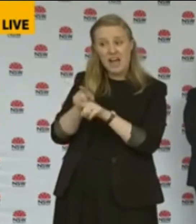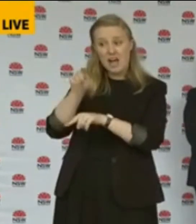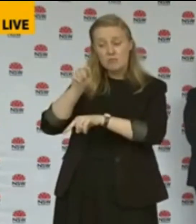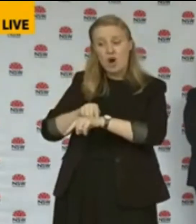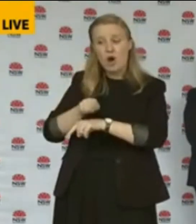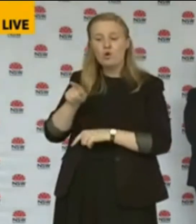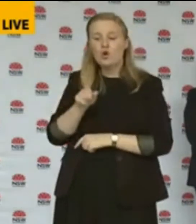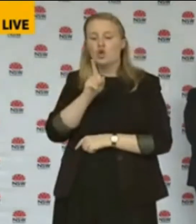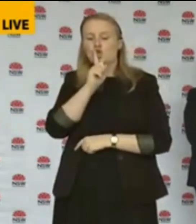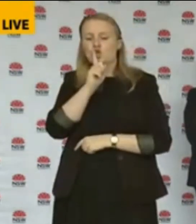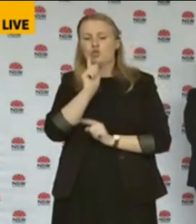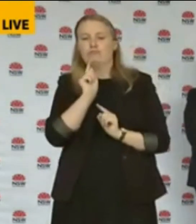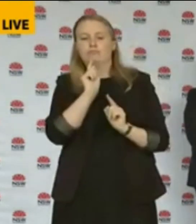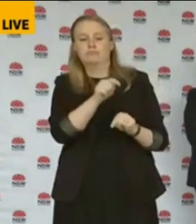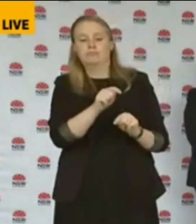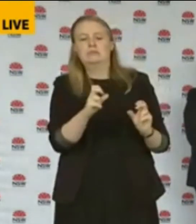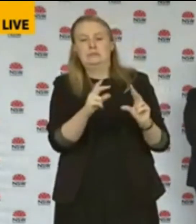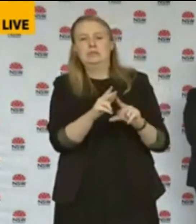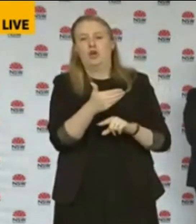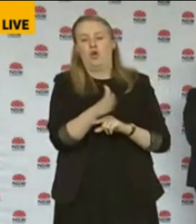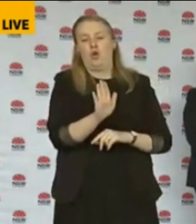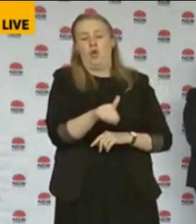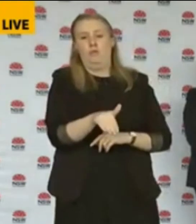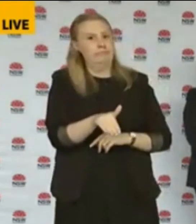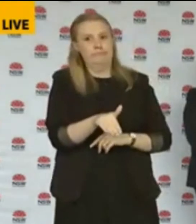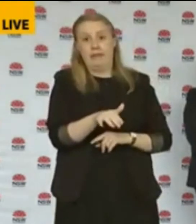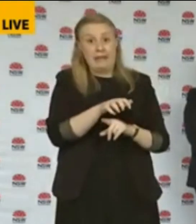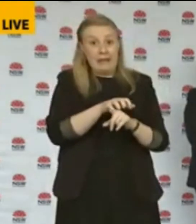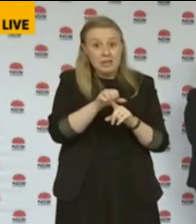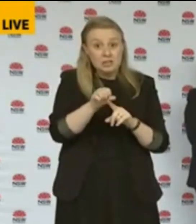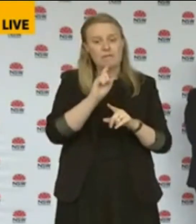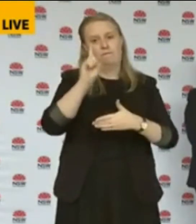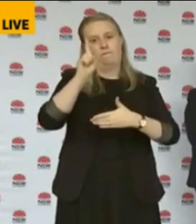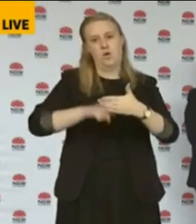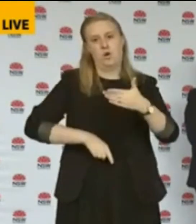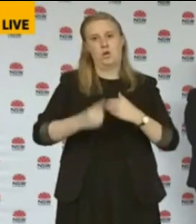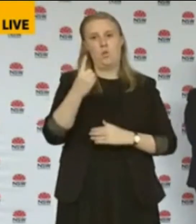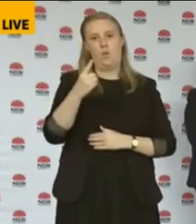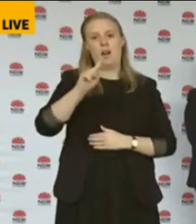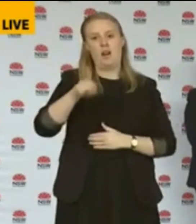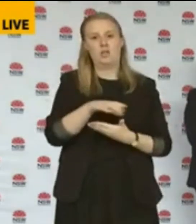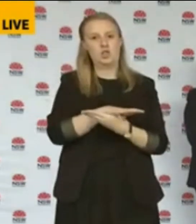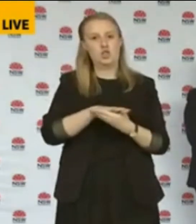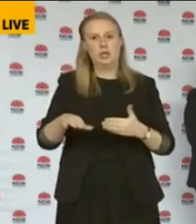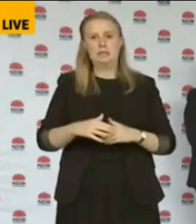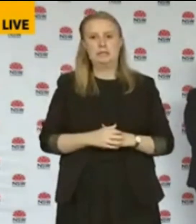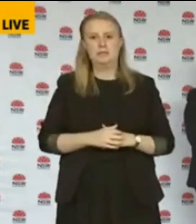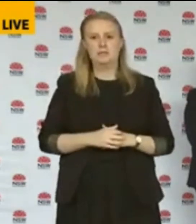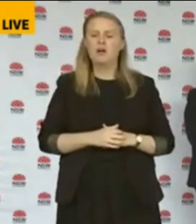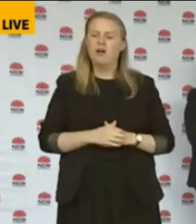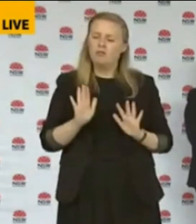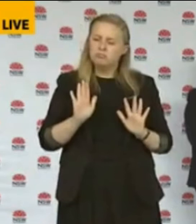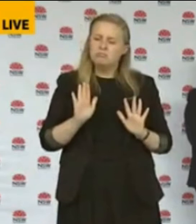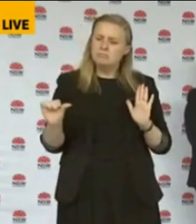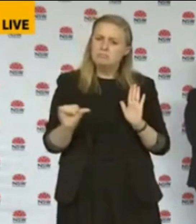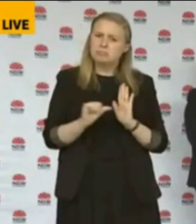ask, but it's absolutely necessary to keep New South Wales residents safe. You may think that you won't